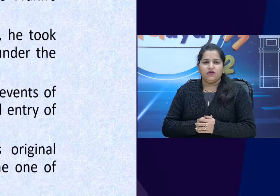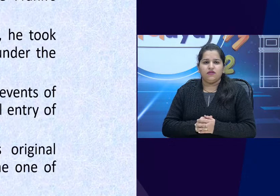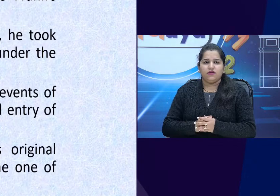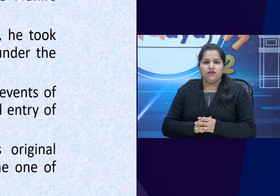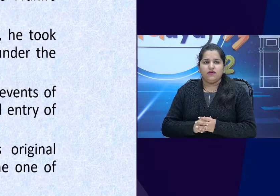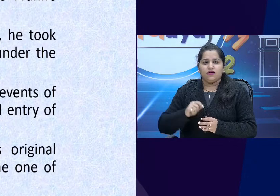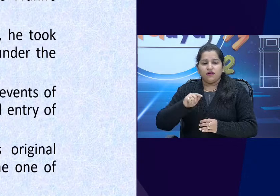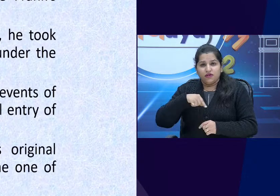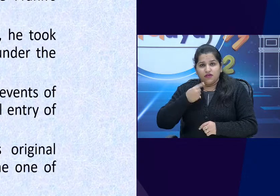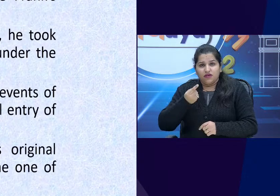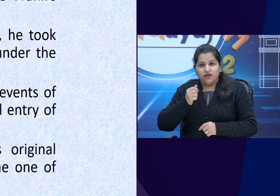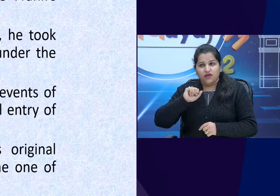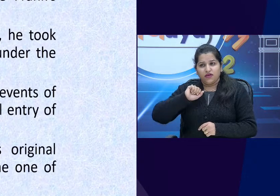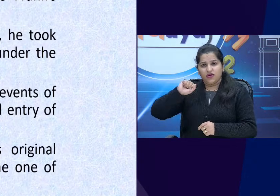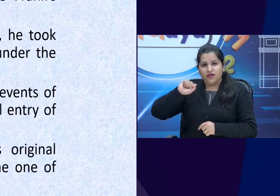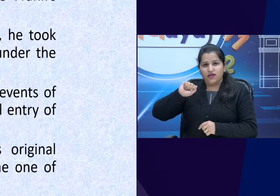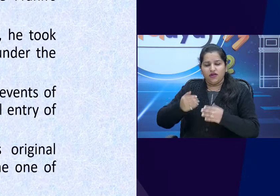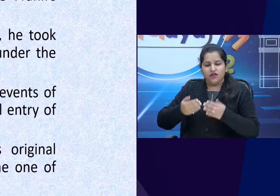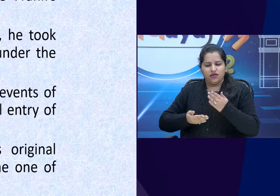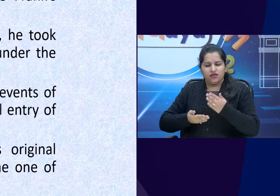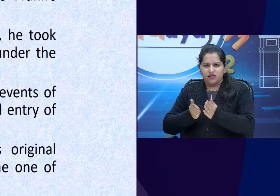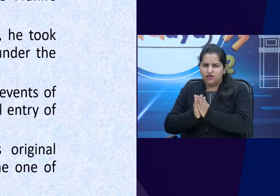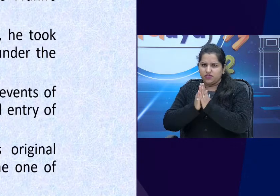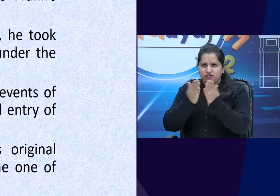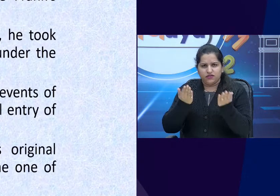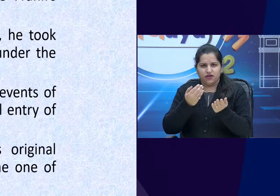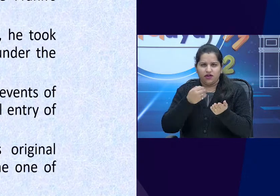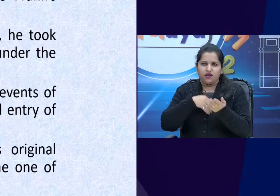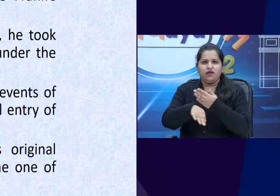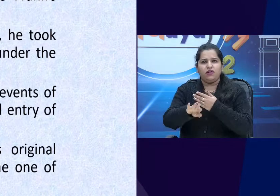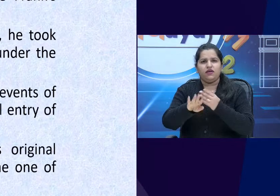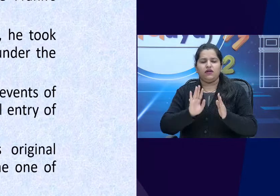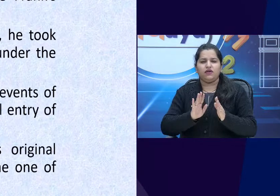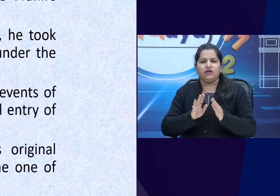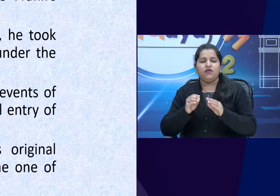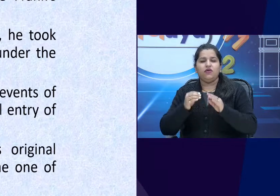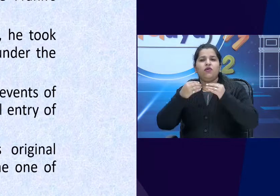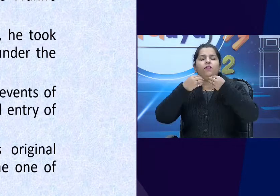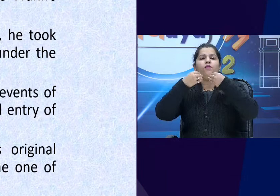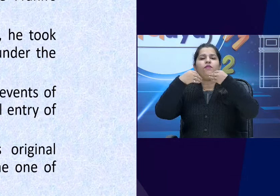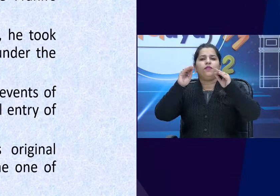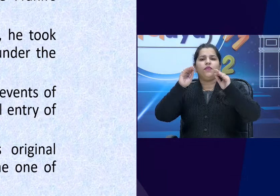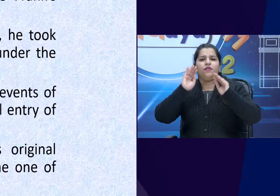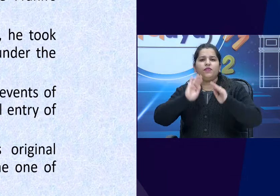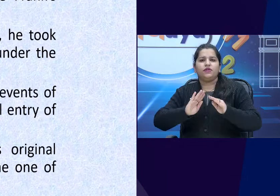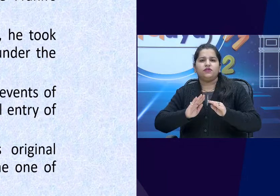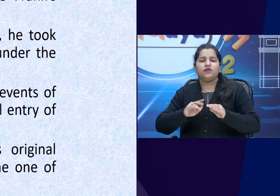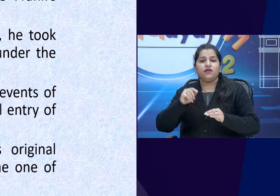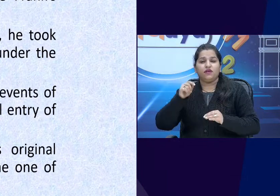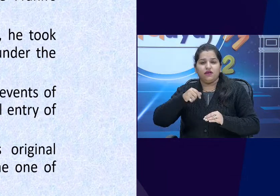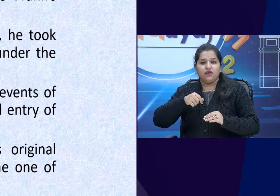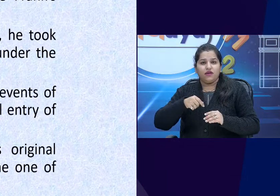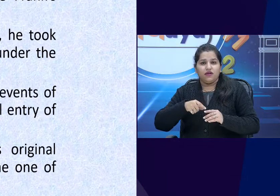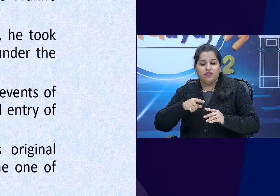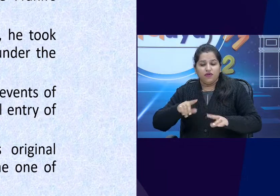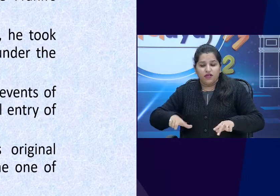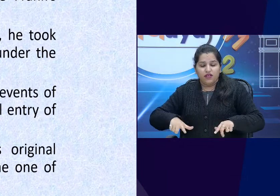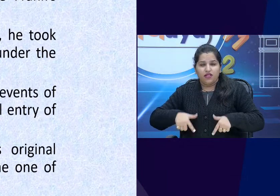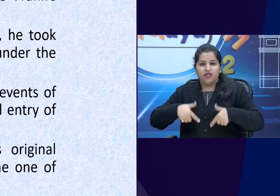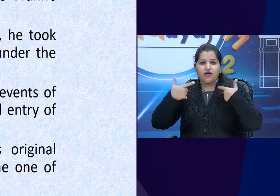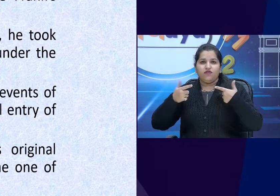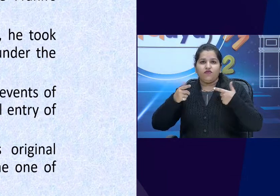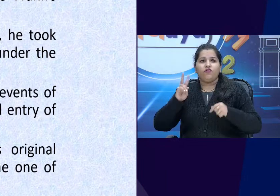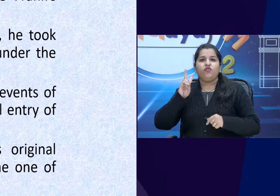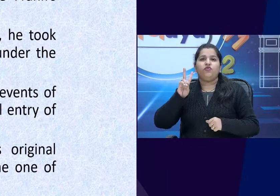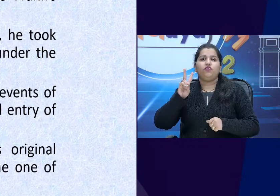Okay, he took the diary and he published it. Okay, the Anne Frank diary describes her life for 2 years. That